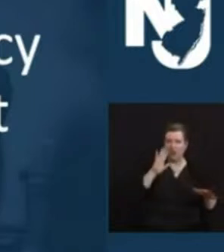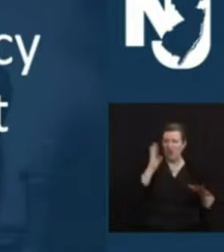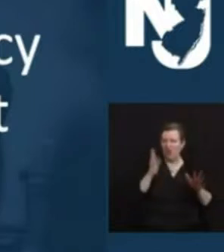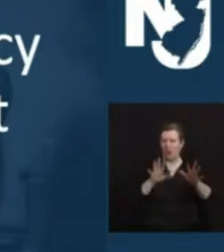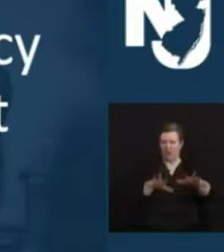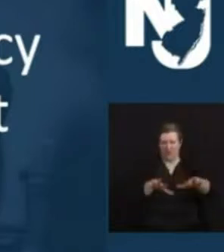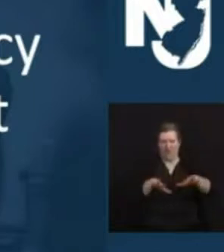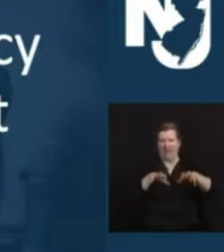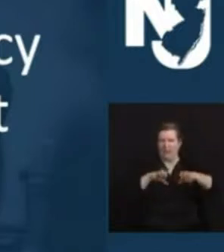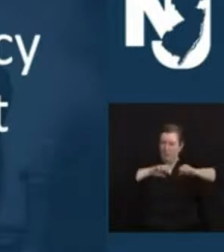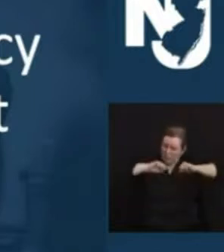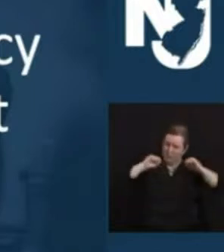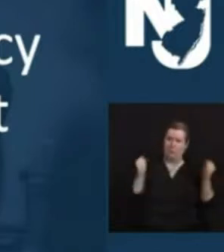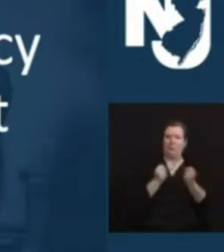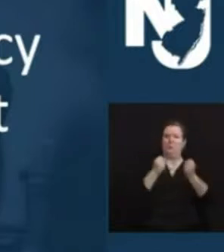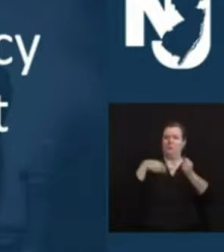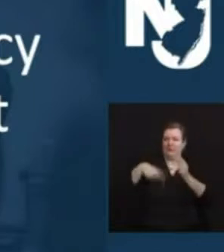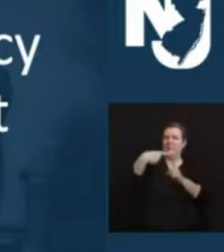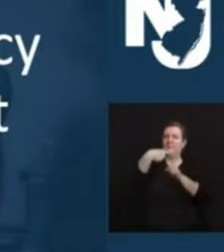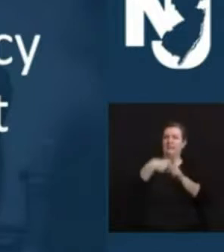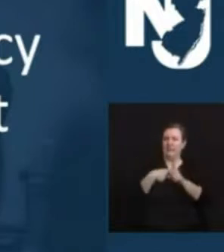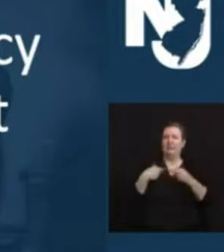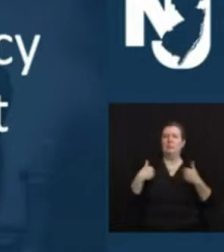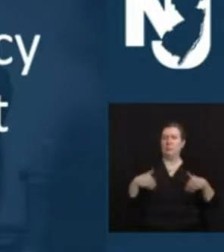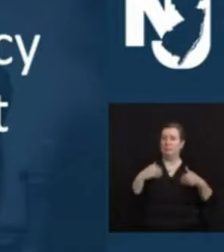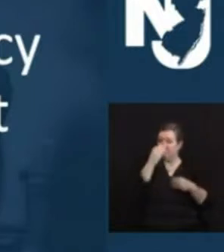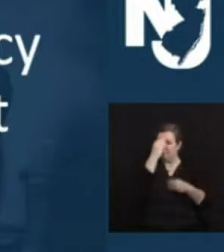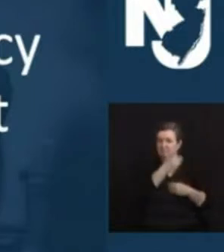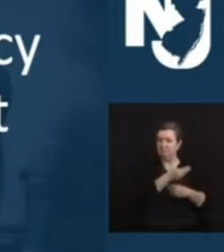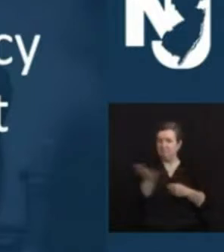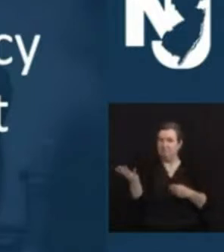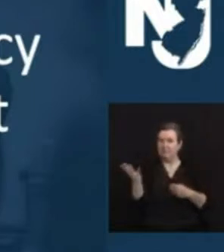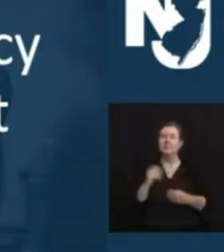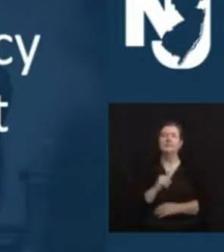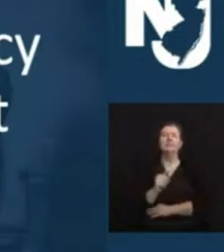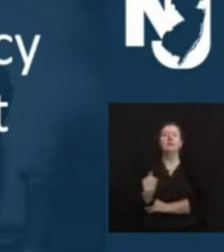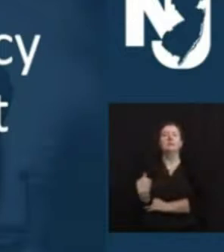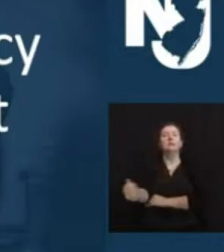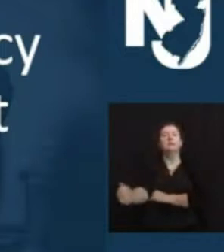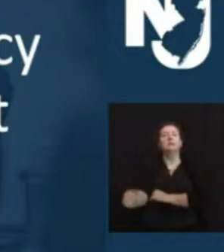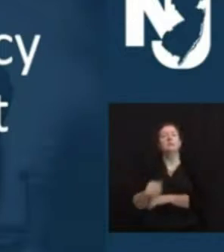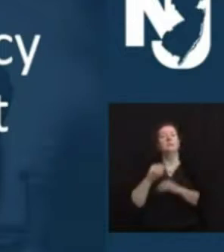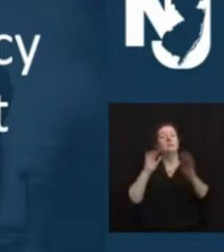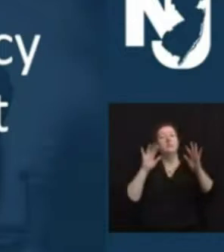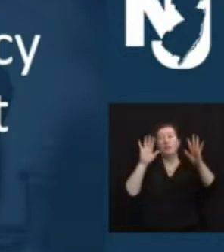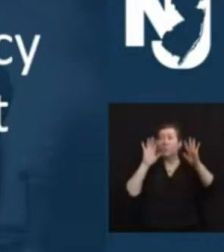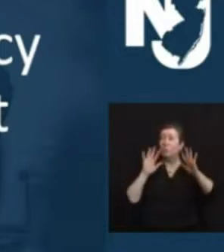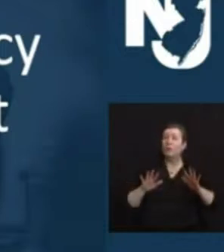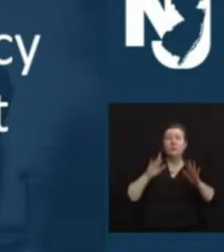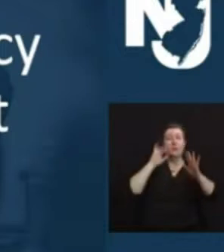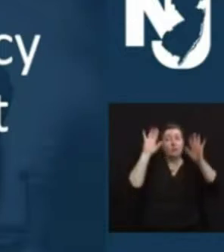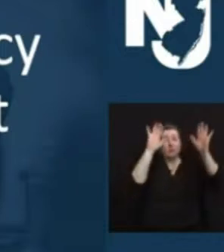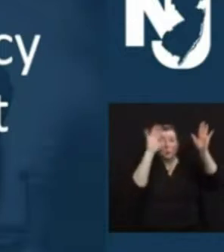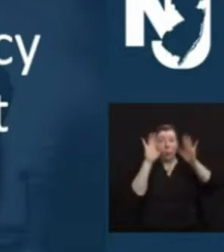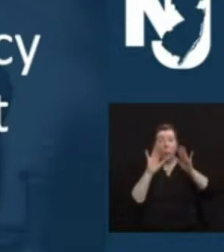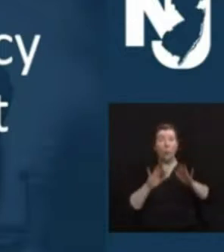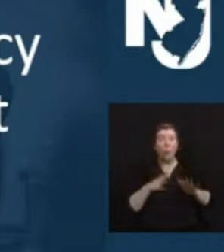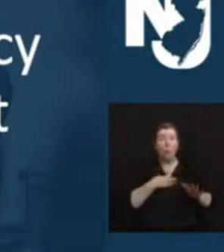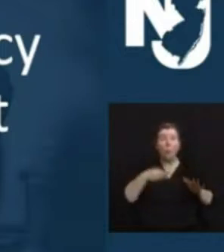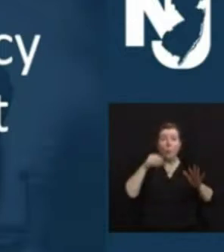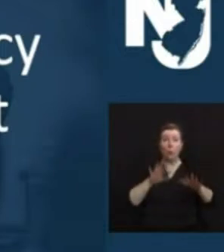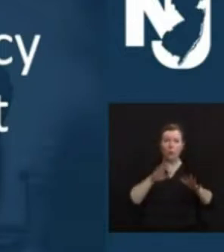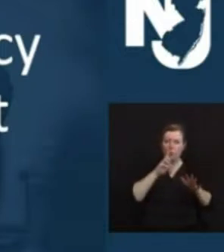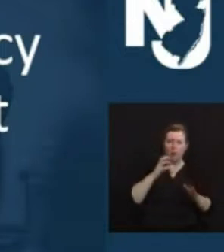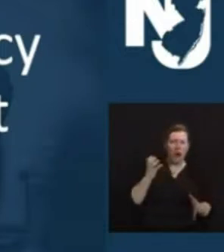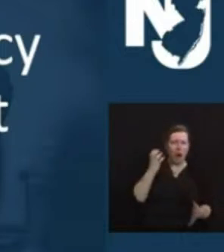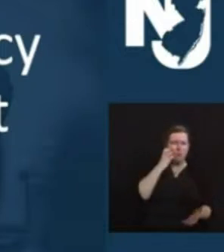We referenced this over the past couple of days. This vies for the most accumulation of any snowstorm in the history of our state.